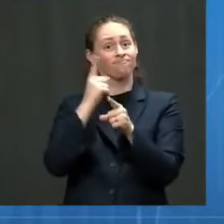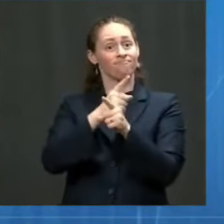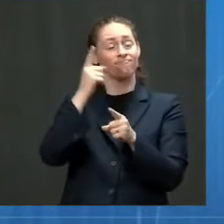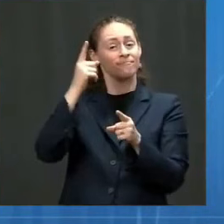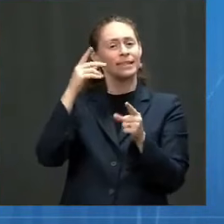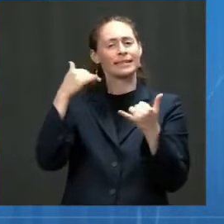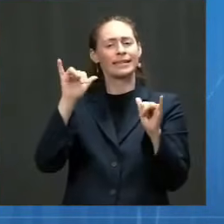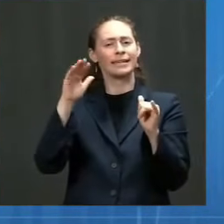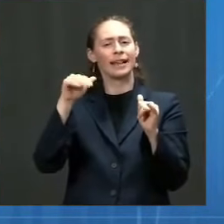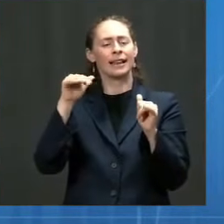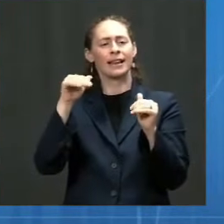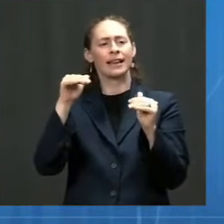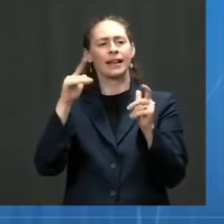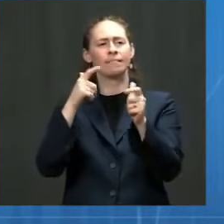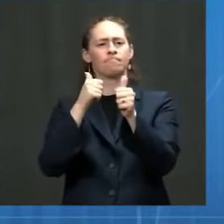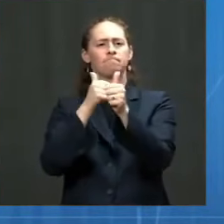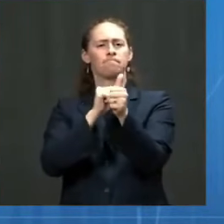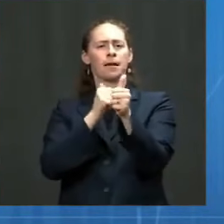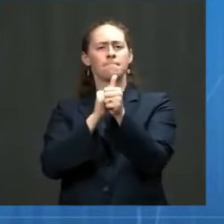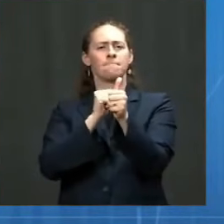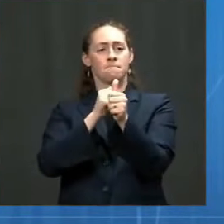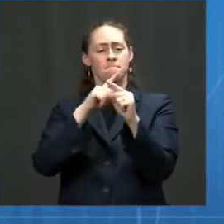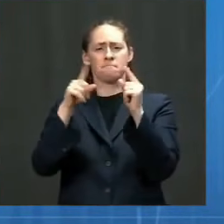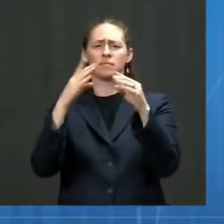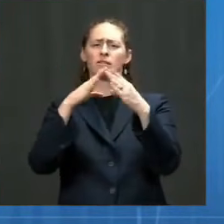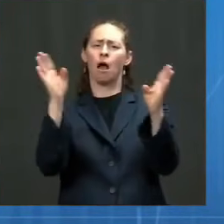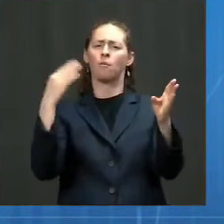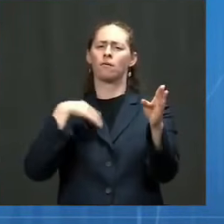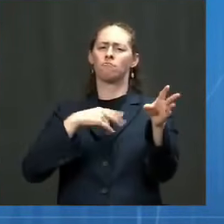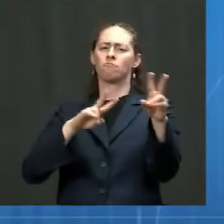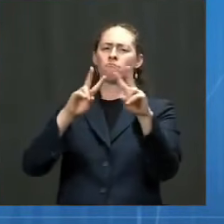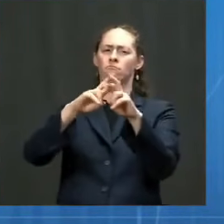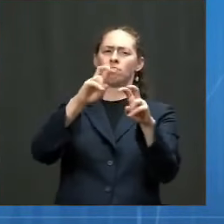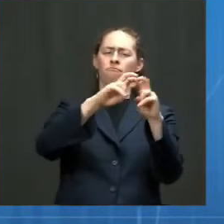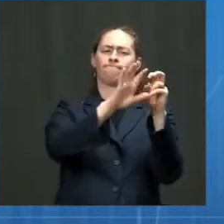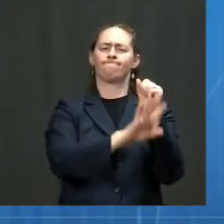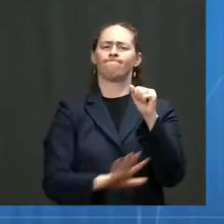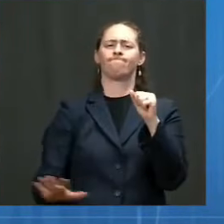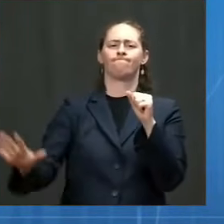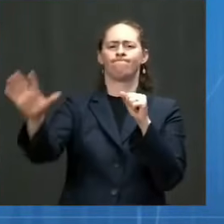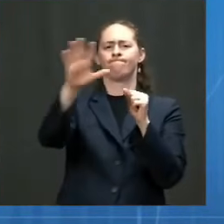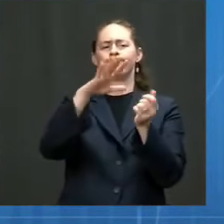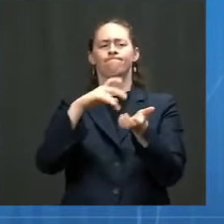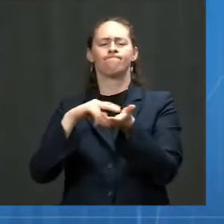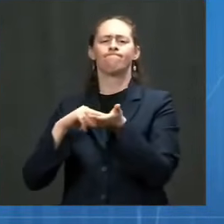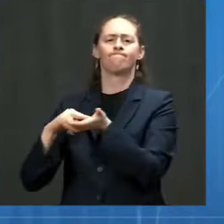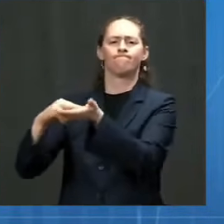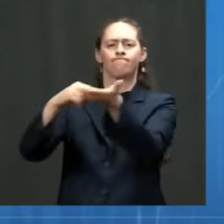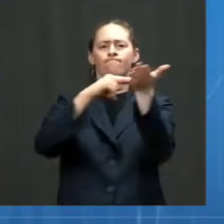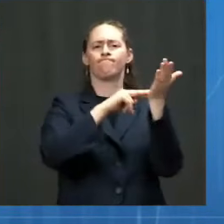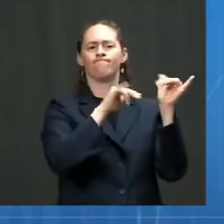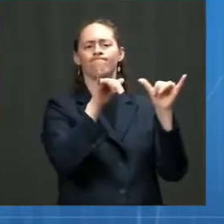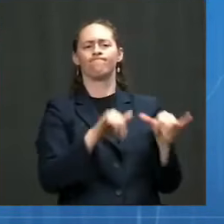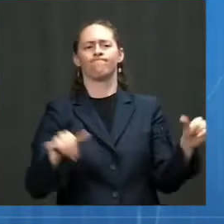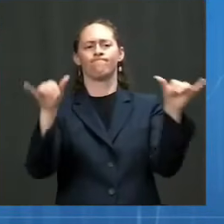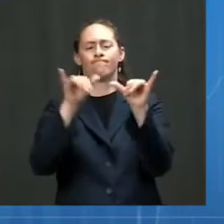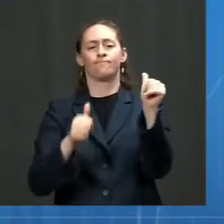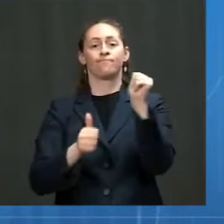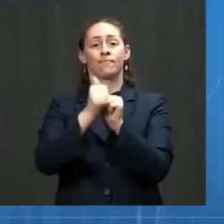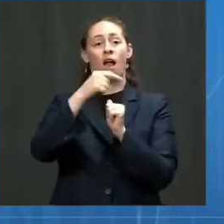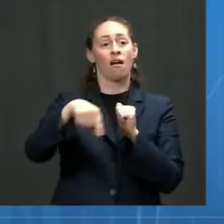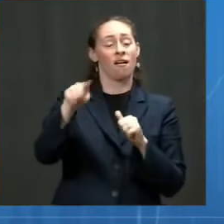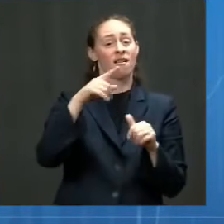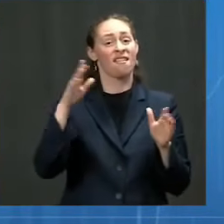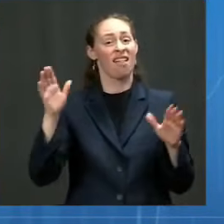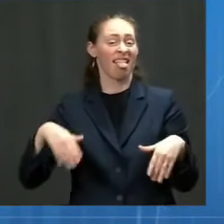universally, as we look at our hospitalizations and as we look at our deaths, they are overwhelmingly unvaccinated people. Next